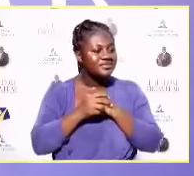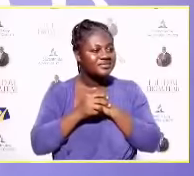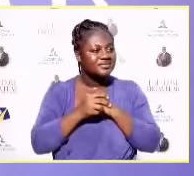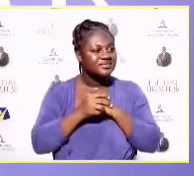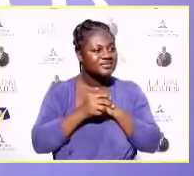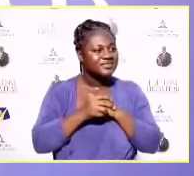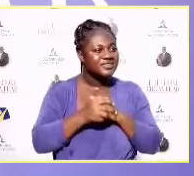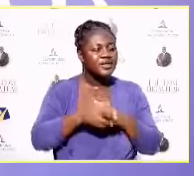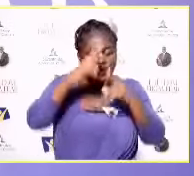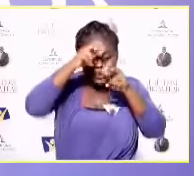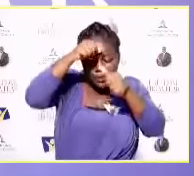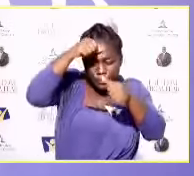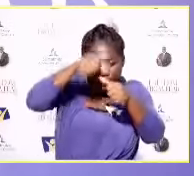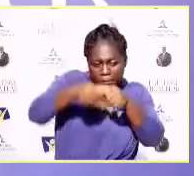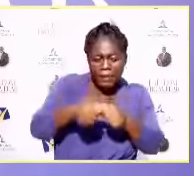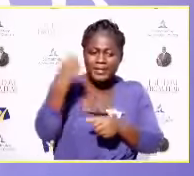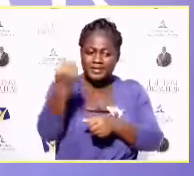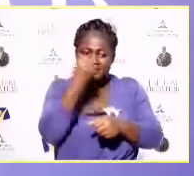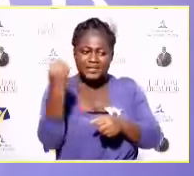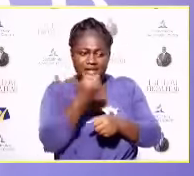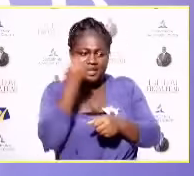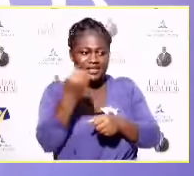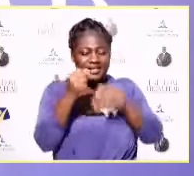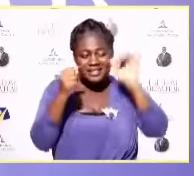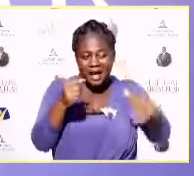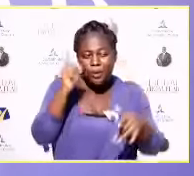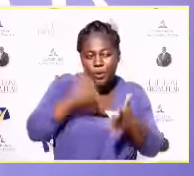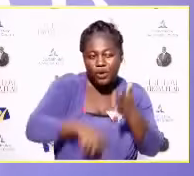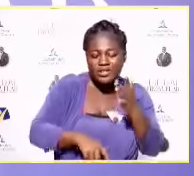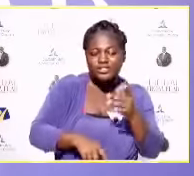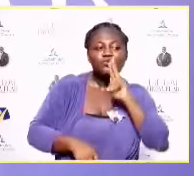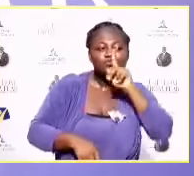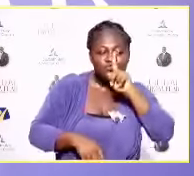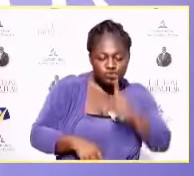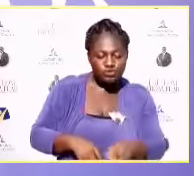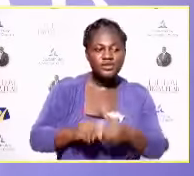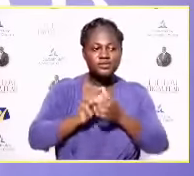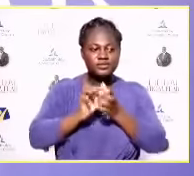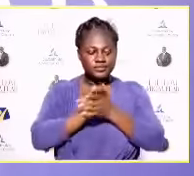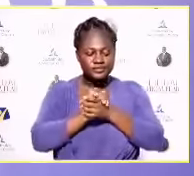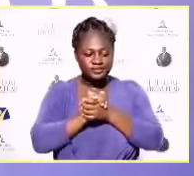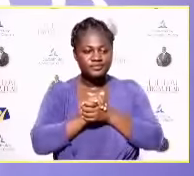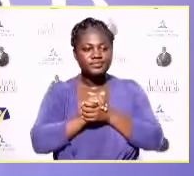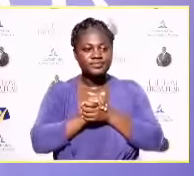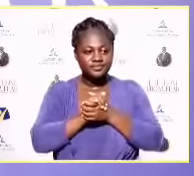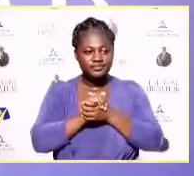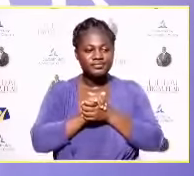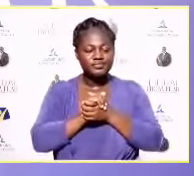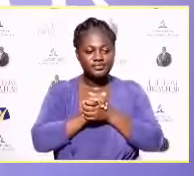Remember the Sabbath day. Tell me something. What is that? Truth. Now,